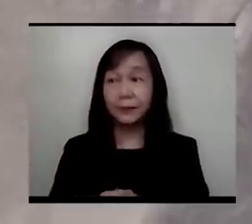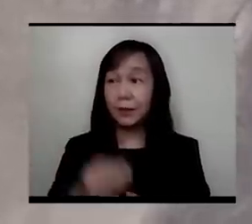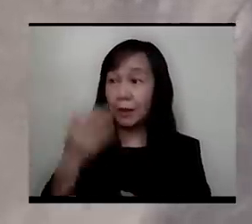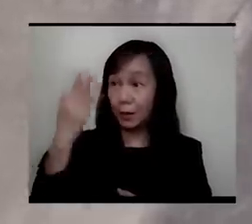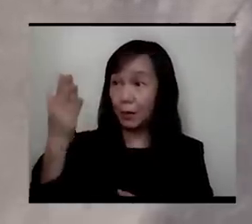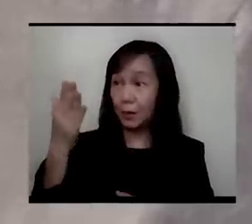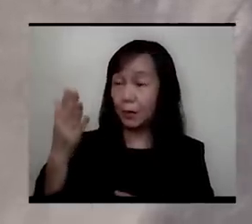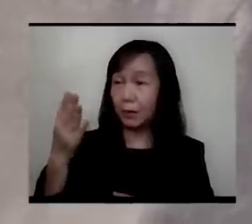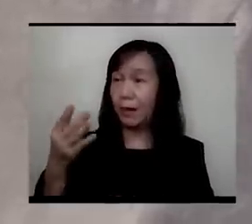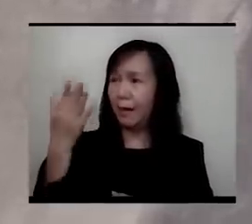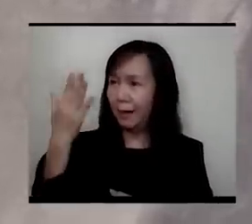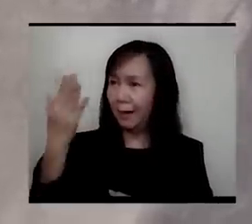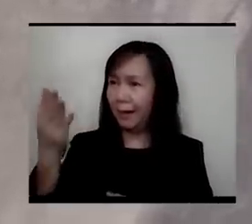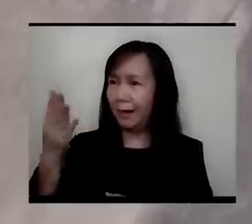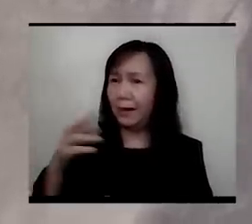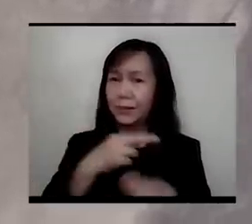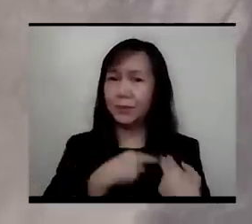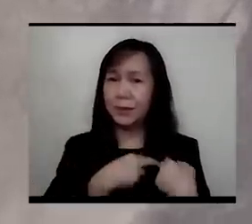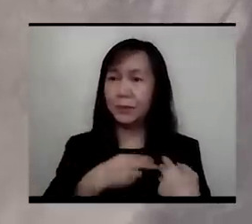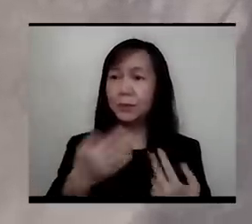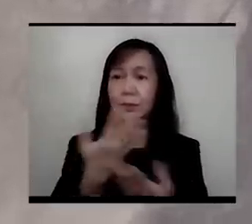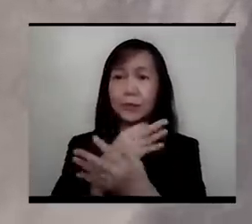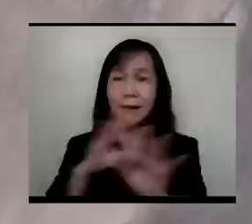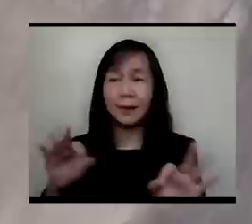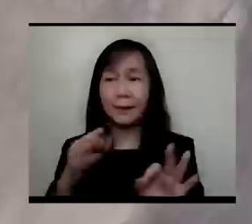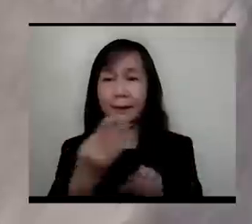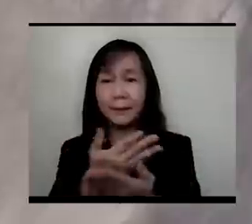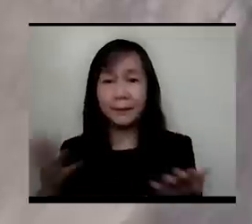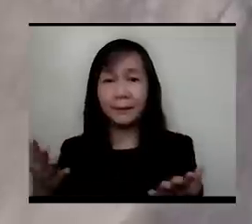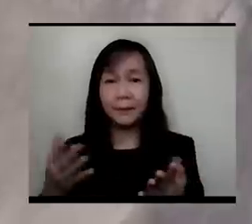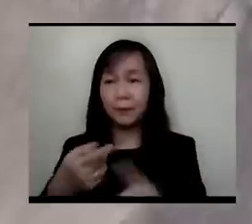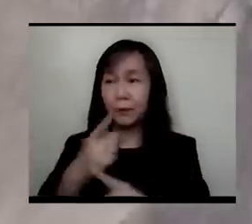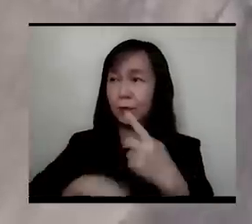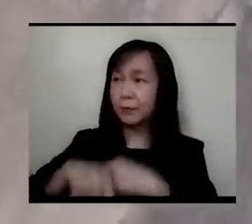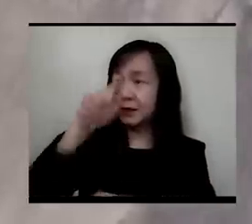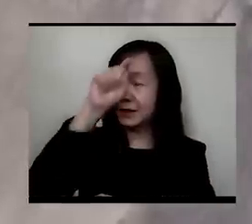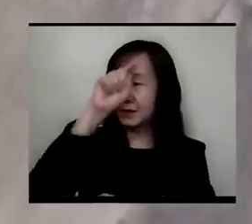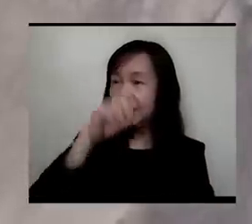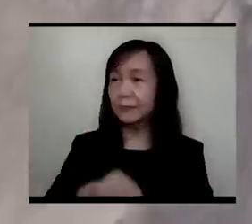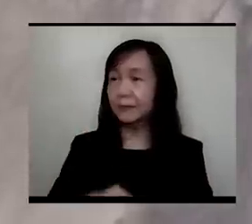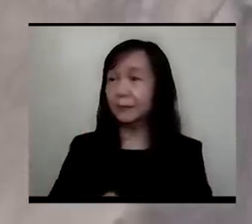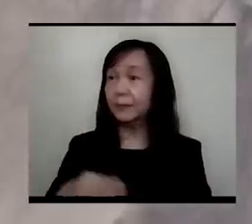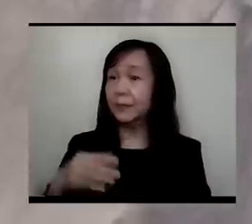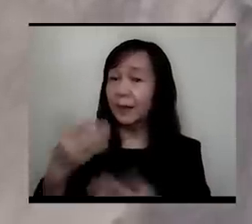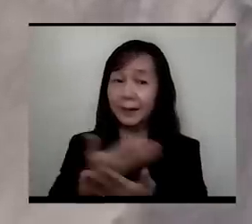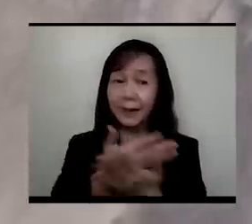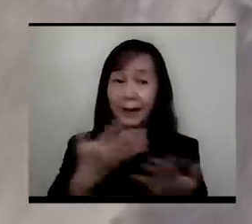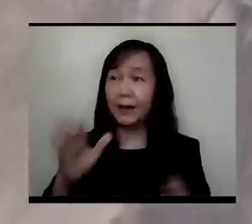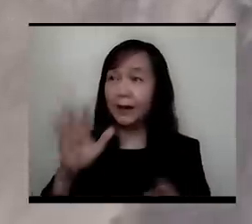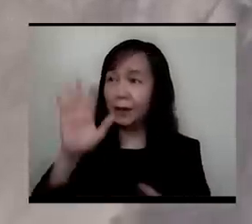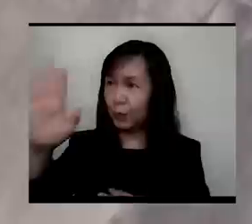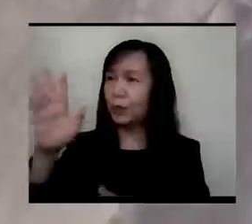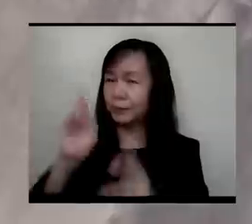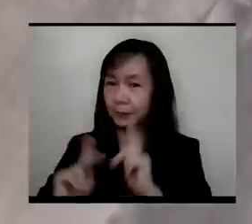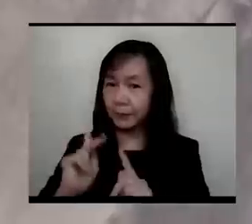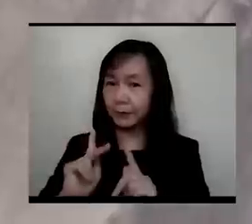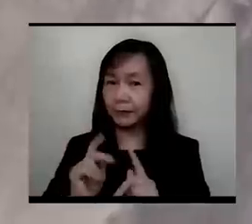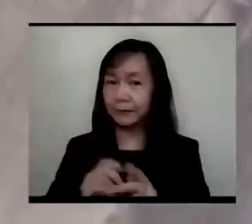You were the one who freed them from Egypt They are your people